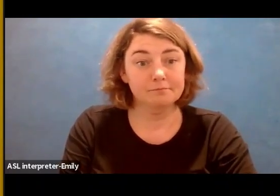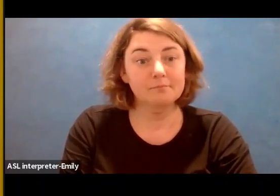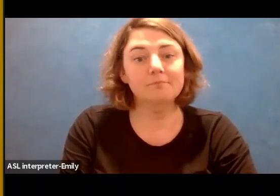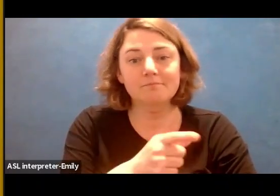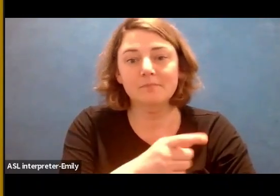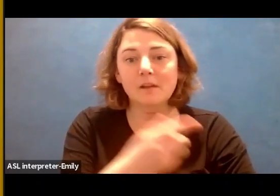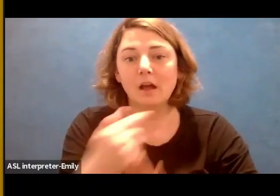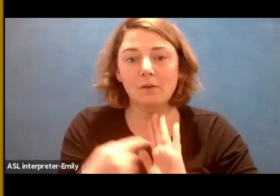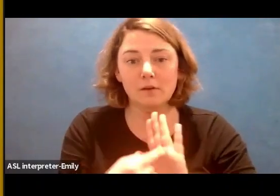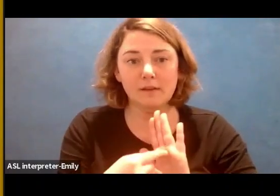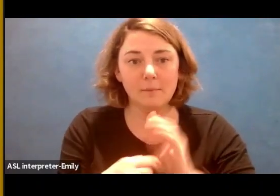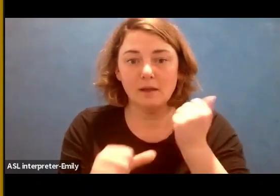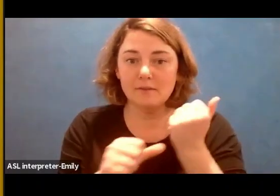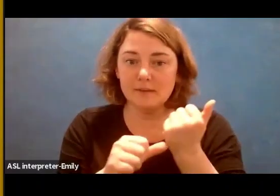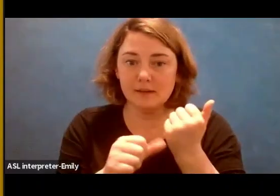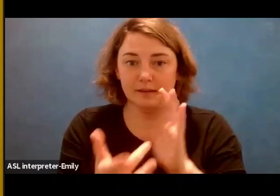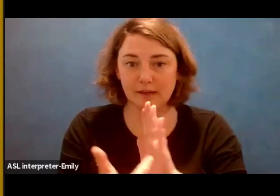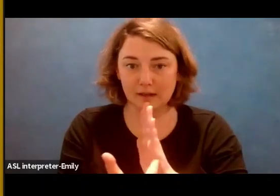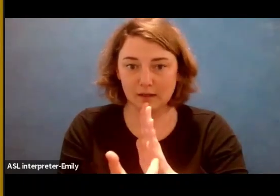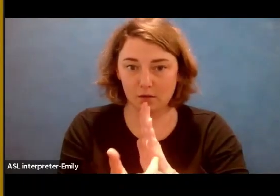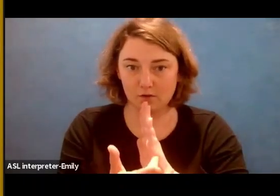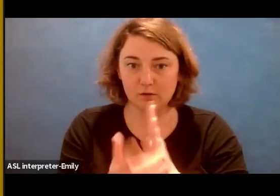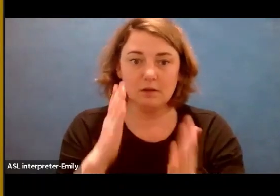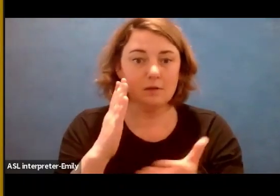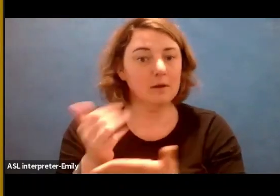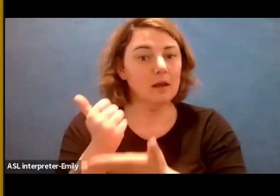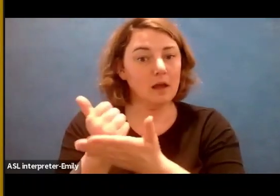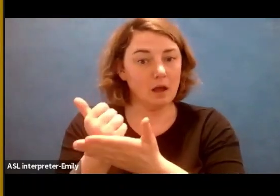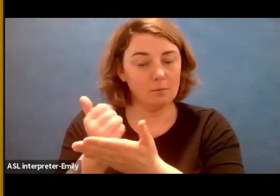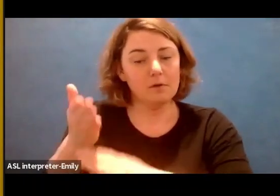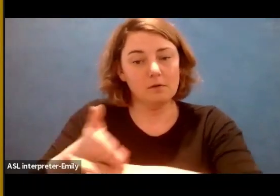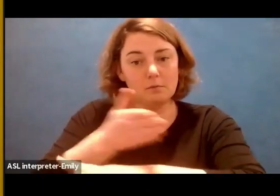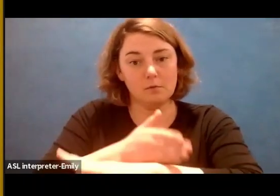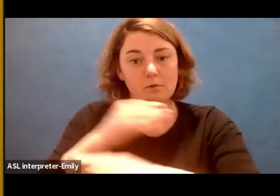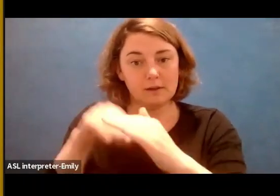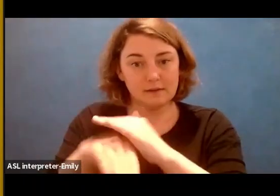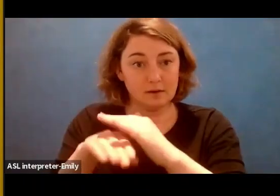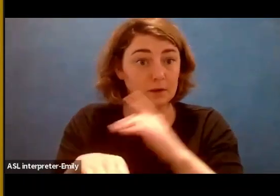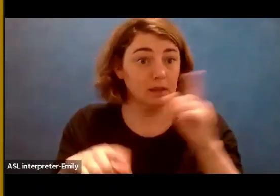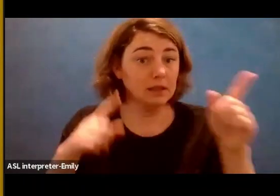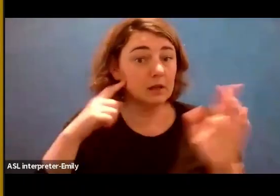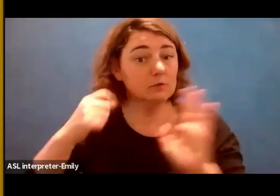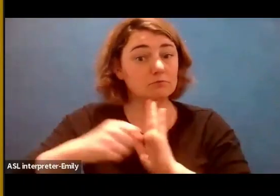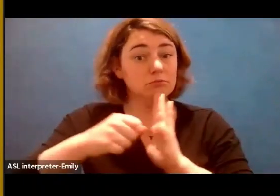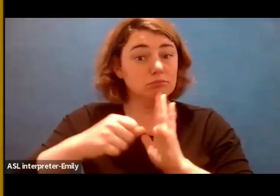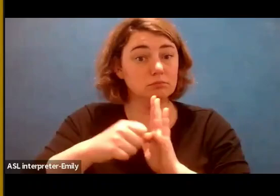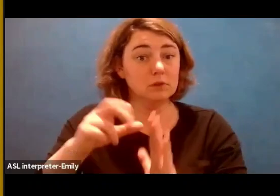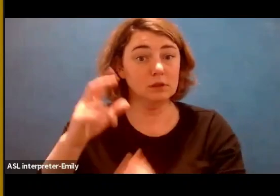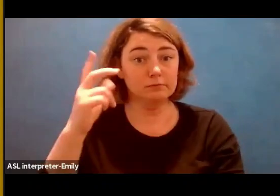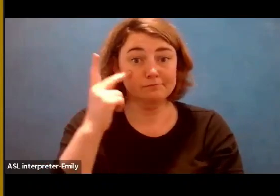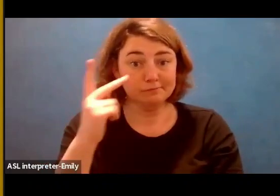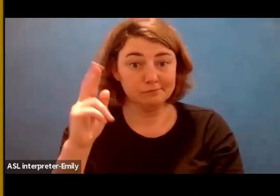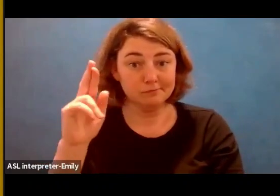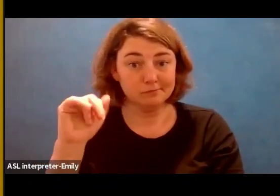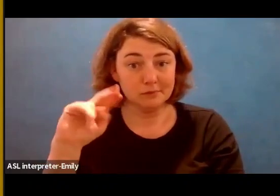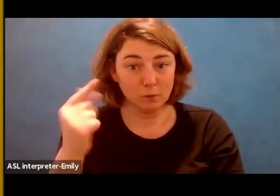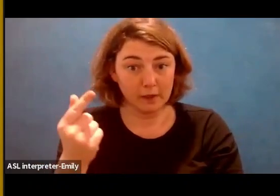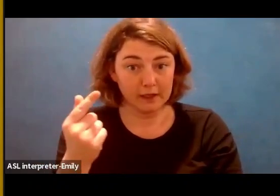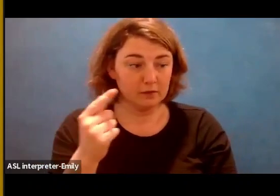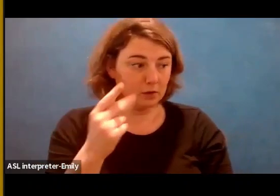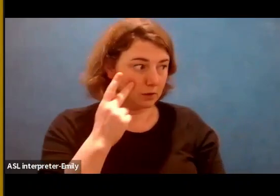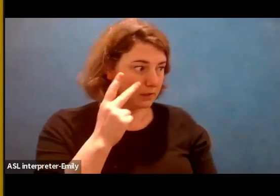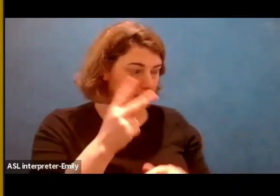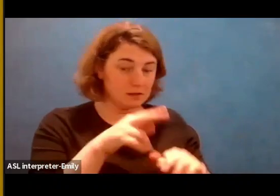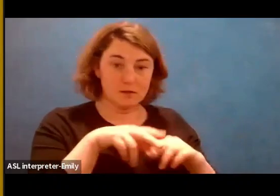Couple of examples of assistive technology that might help improve accessibility is certainly like a Ring doorbell, to be able to be in your rocker and to be able